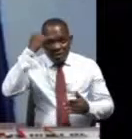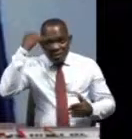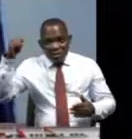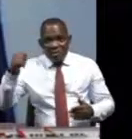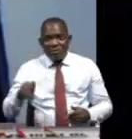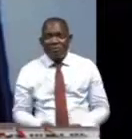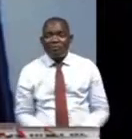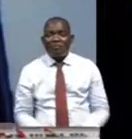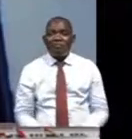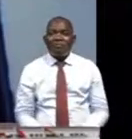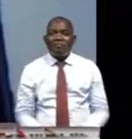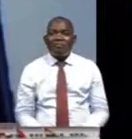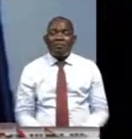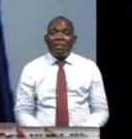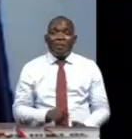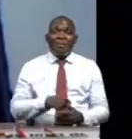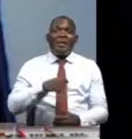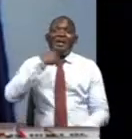I'm putting it to you.